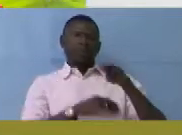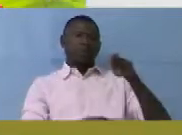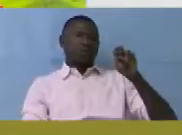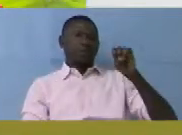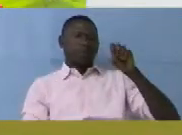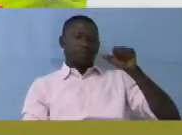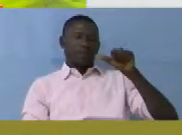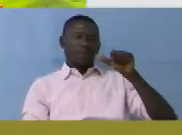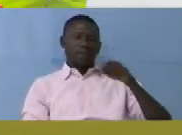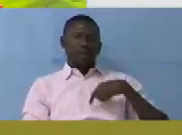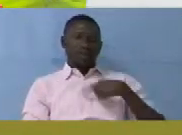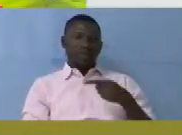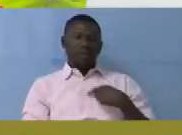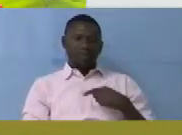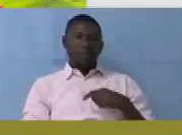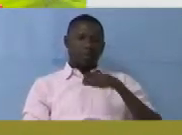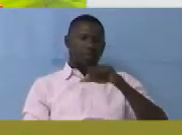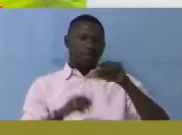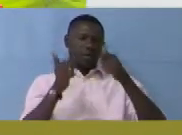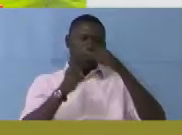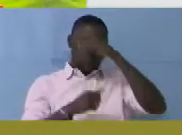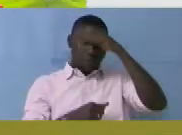with Mr. Marena.